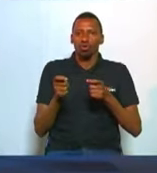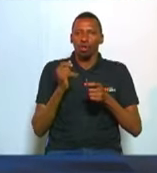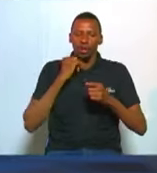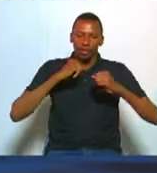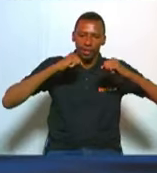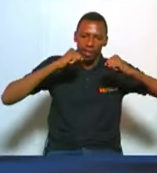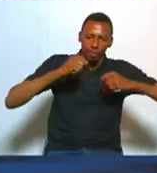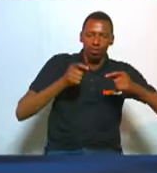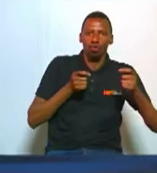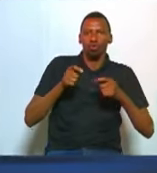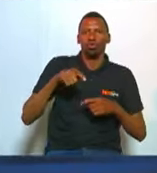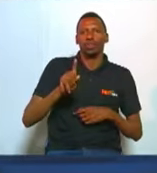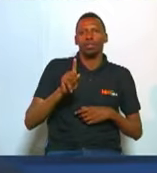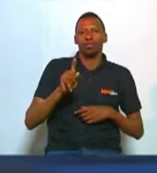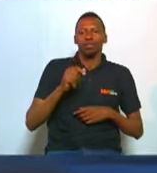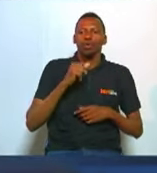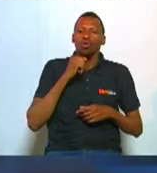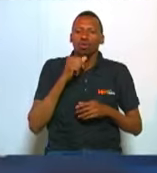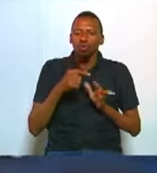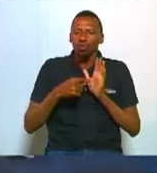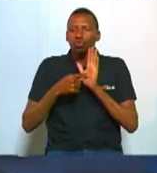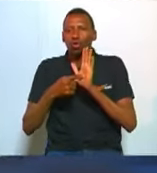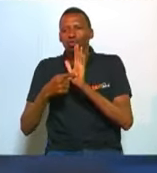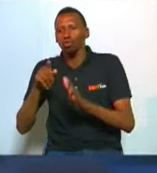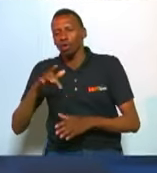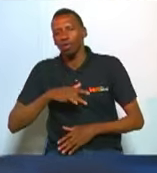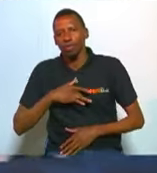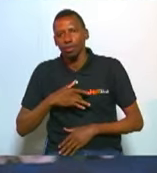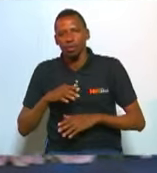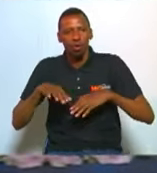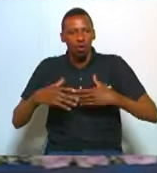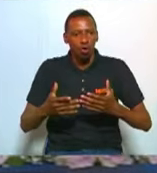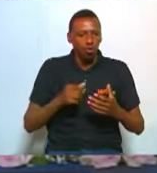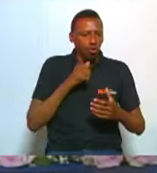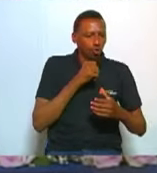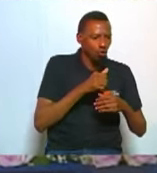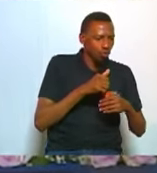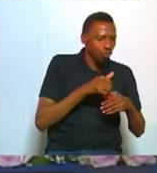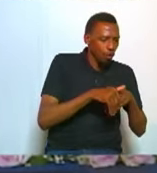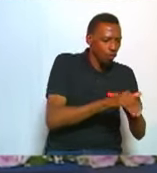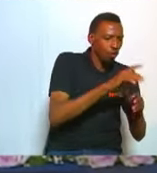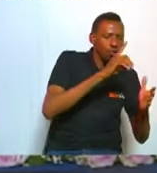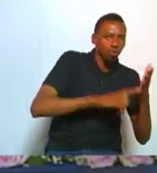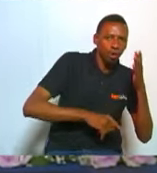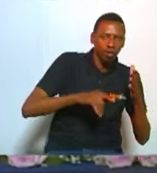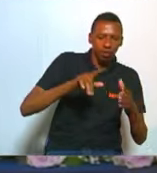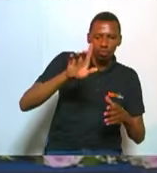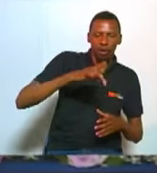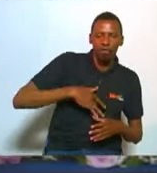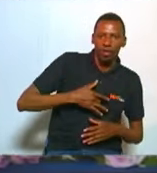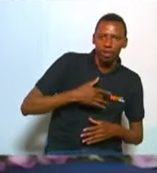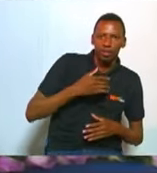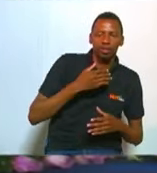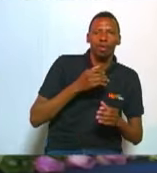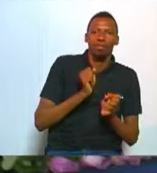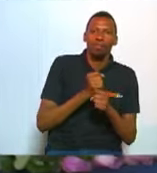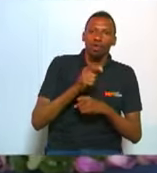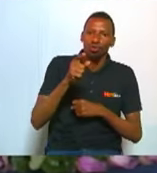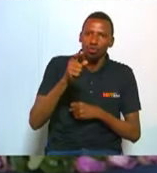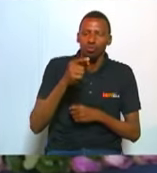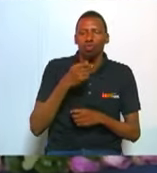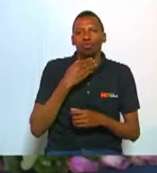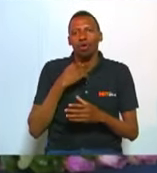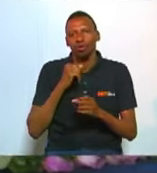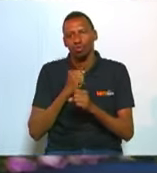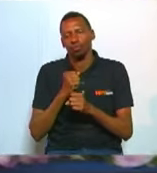not to show your feelings or not to do the thing that your feelings make you want to do. When it comes